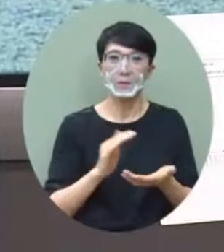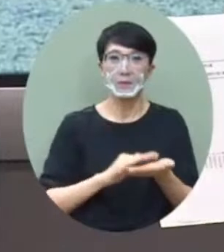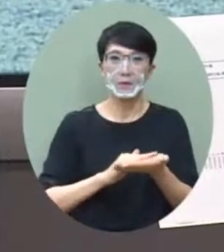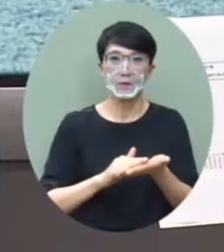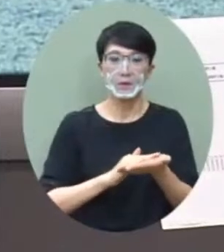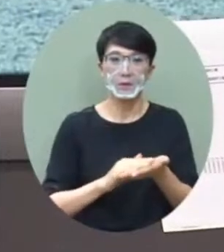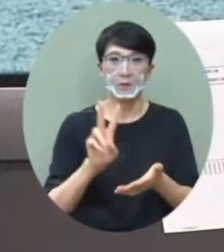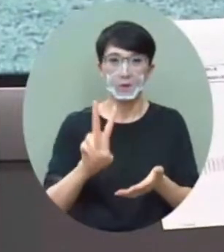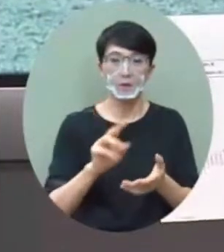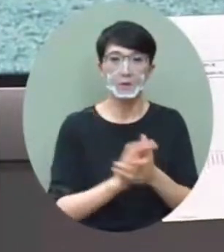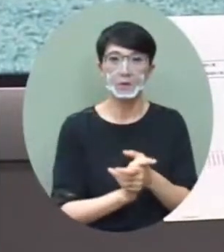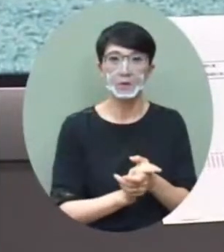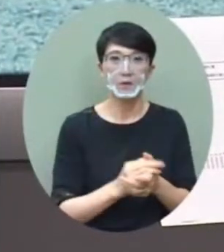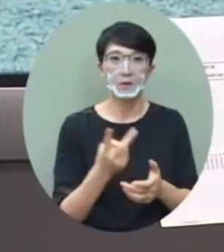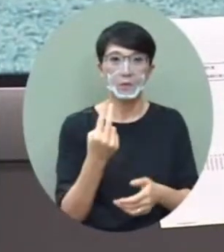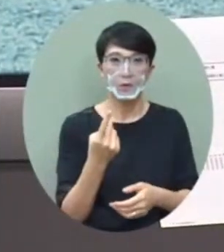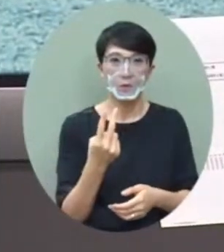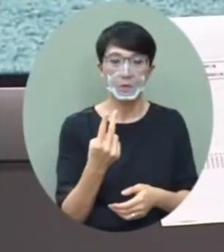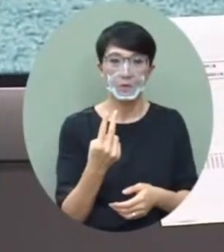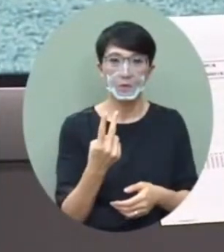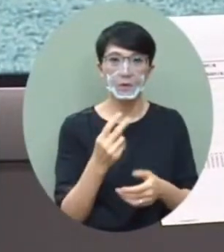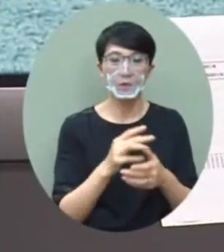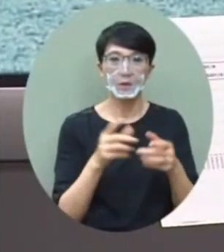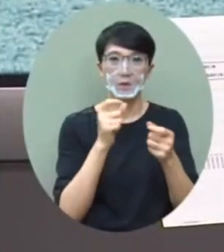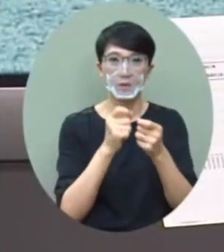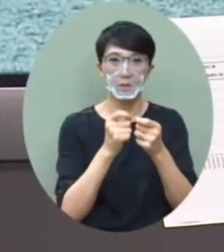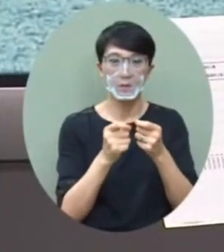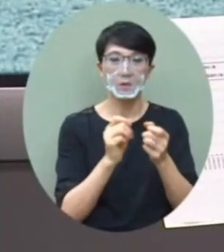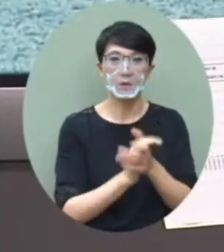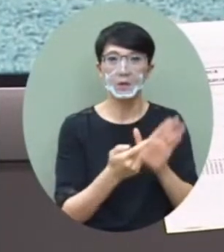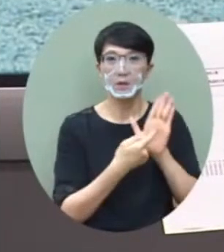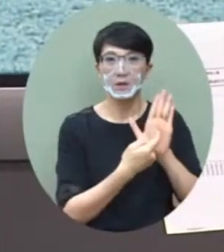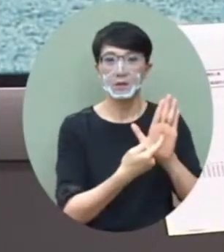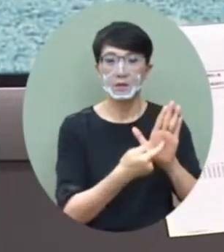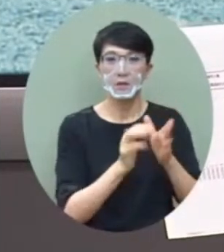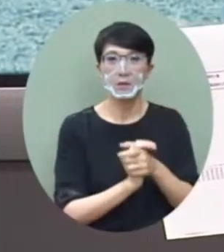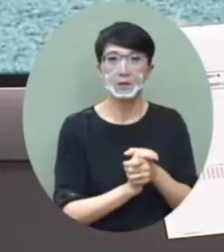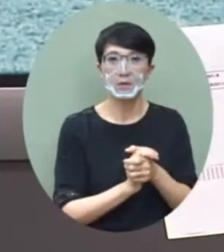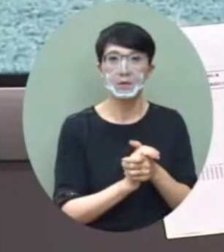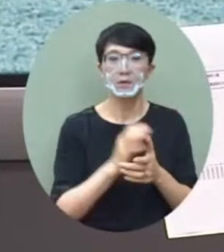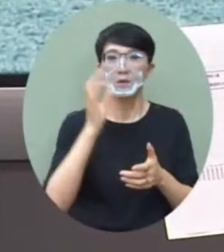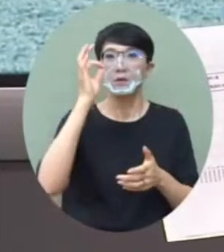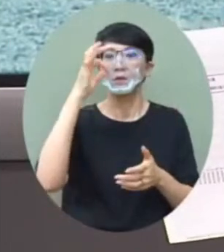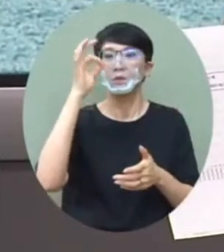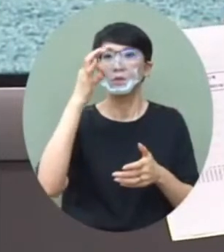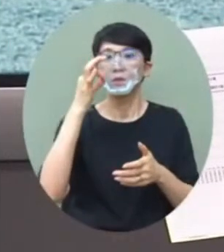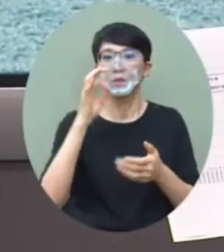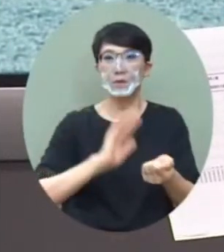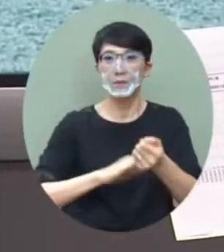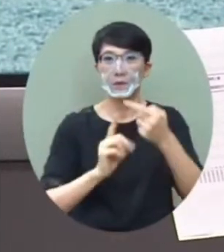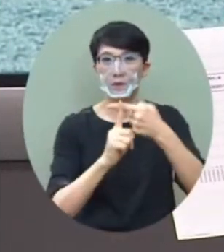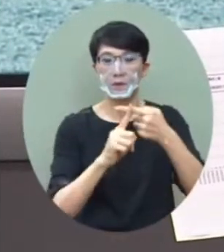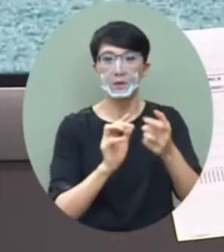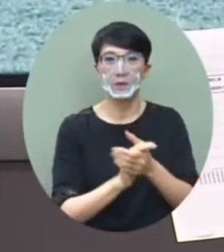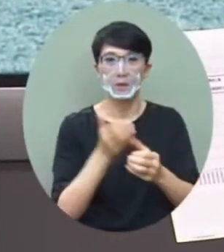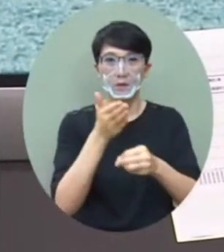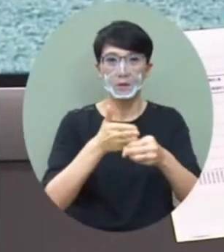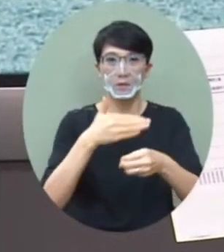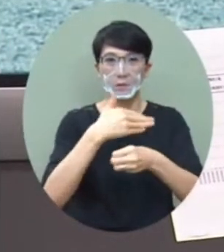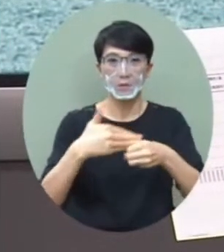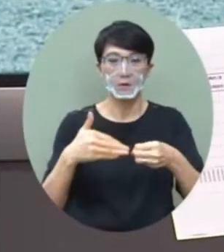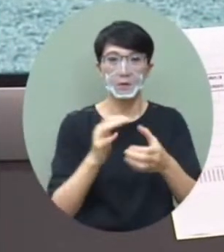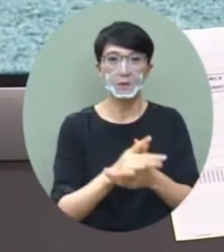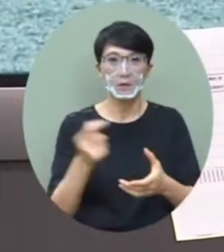Now, there are two types of reported cases. The bars in green are results of